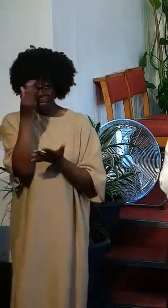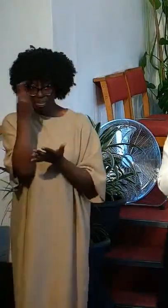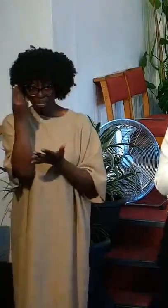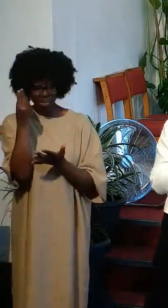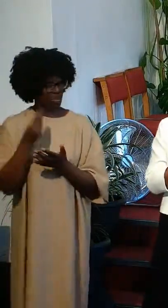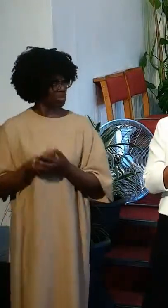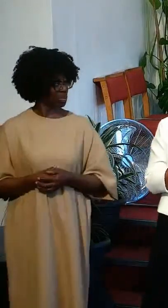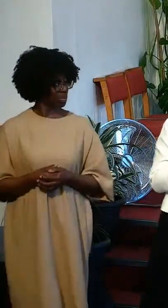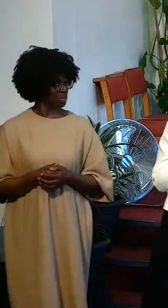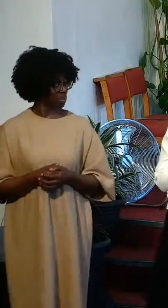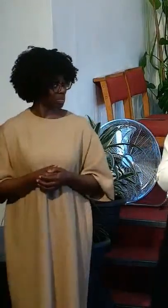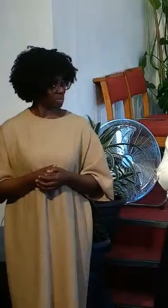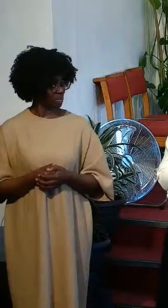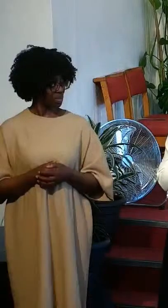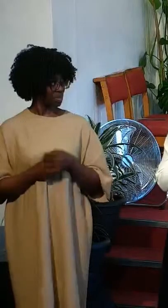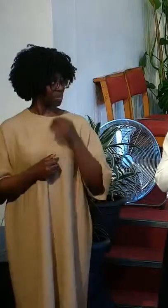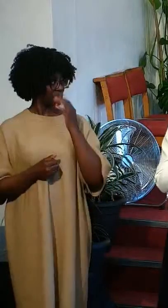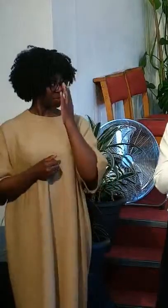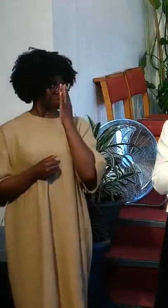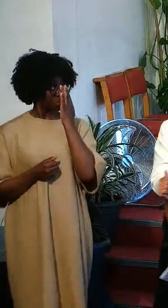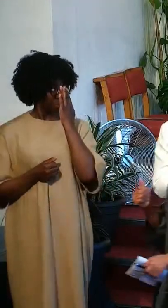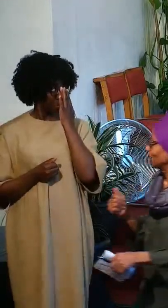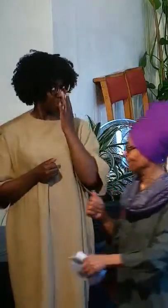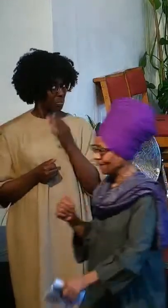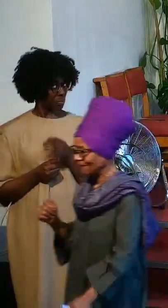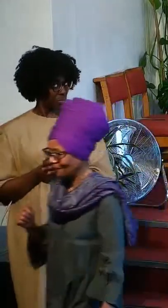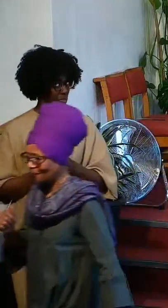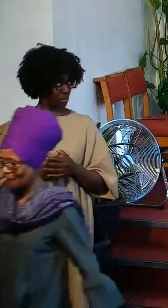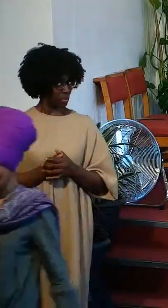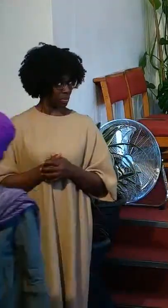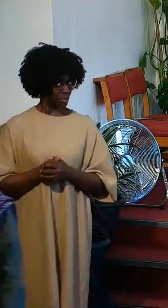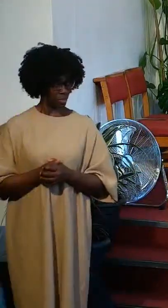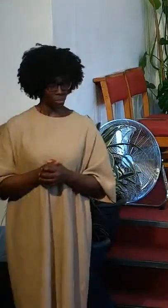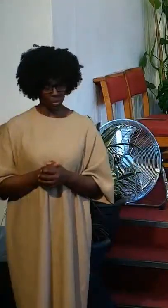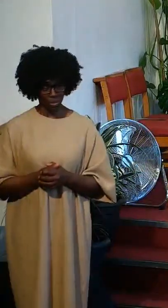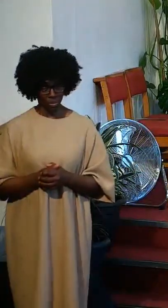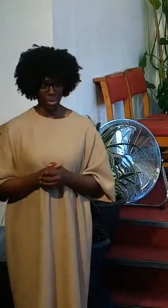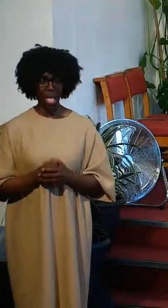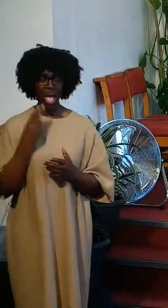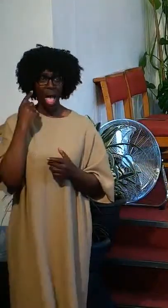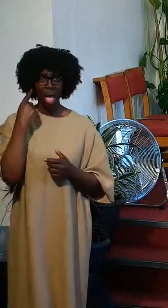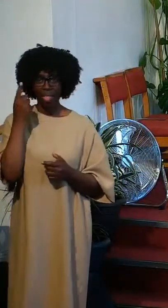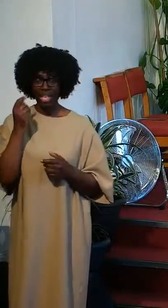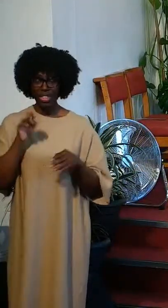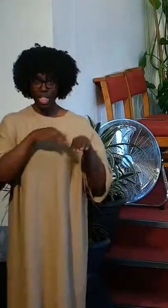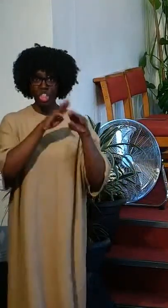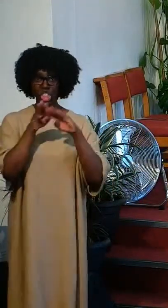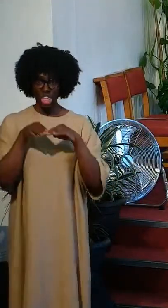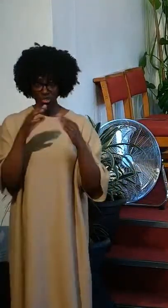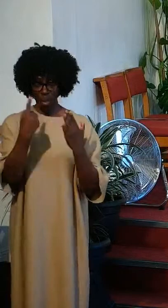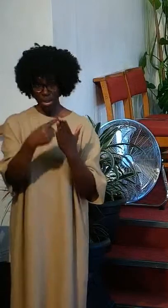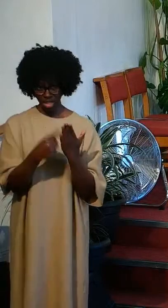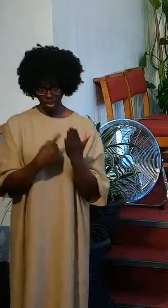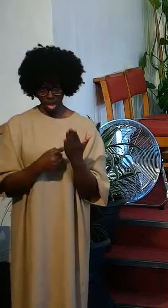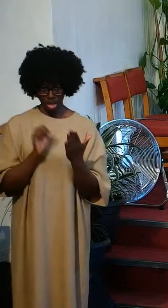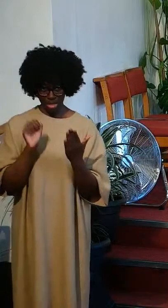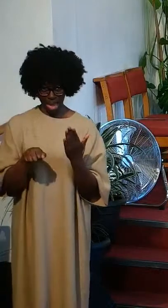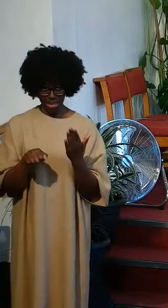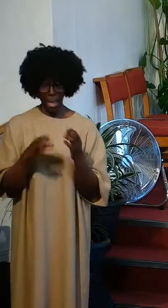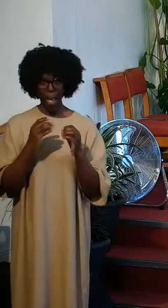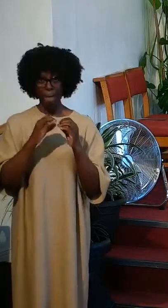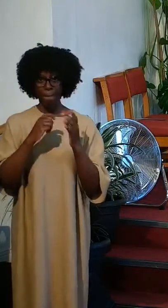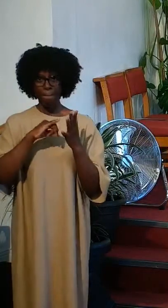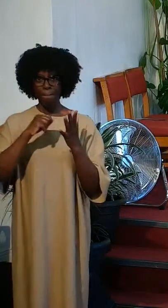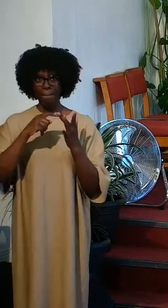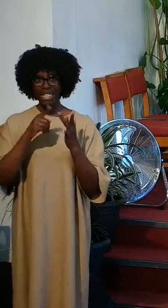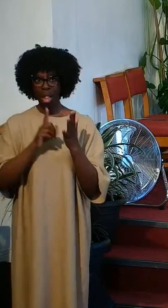and I didn't go out looking for specific herbs, but I think the general principle is there that, like, basil would